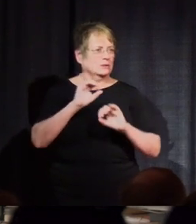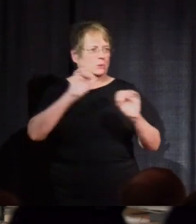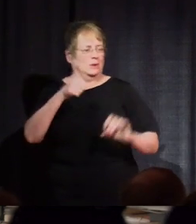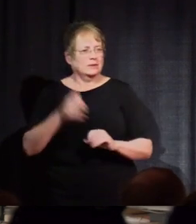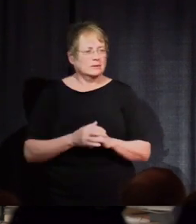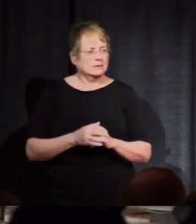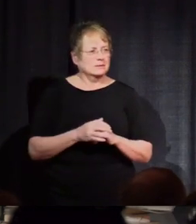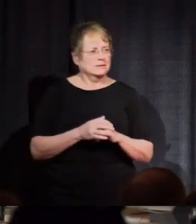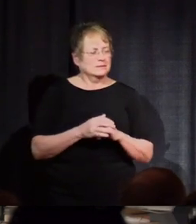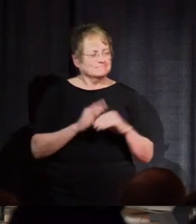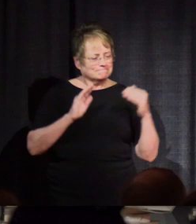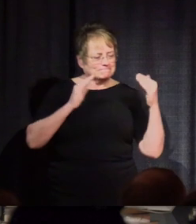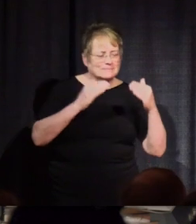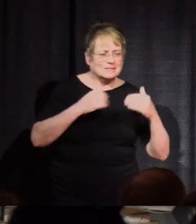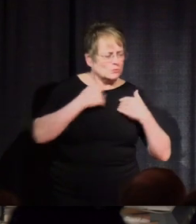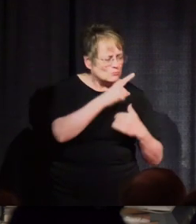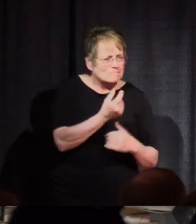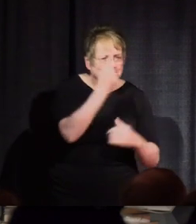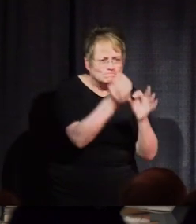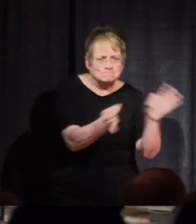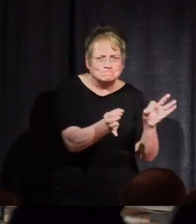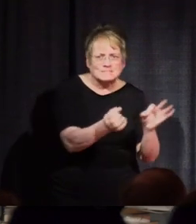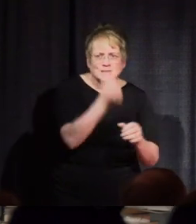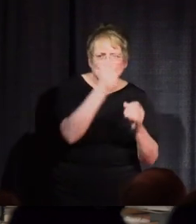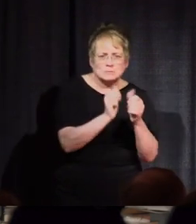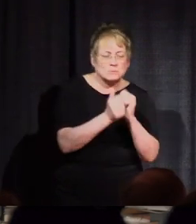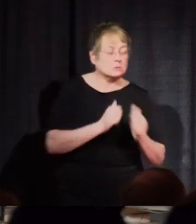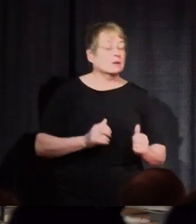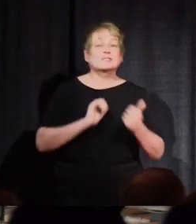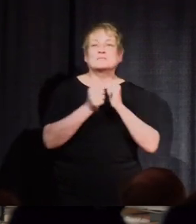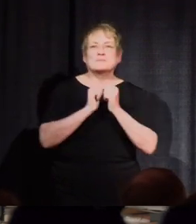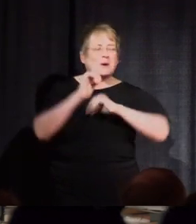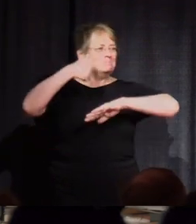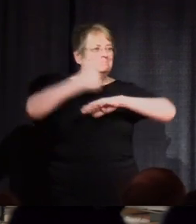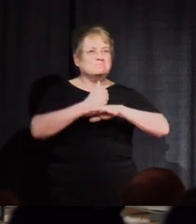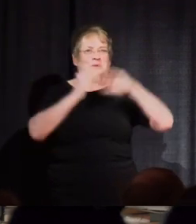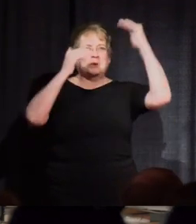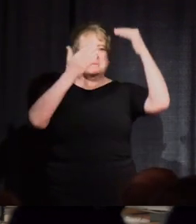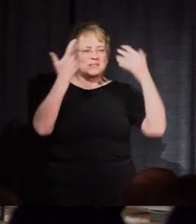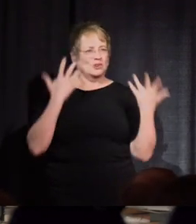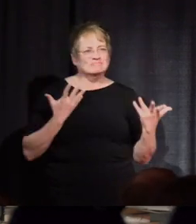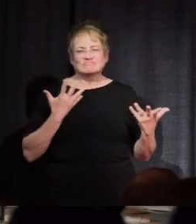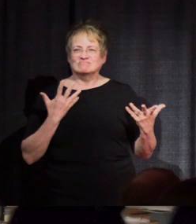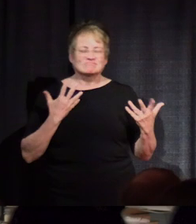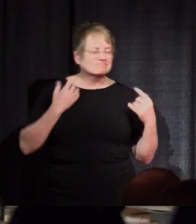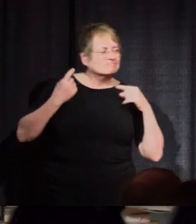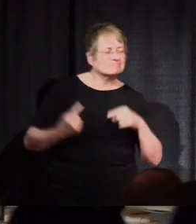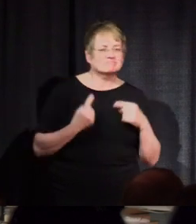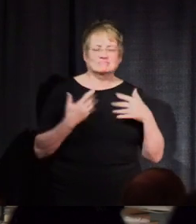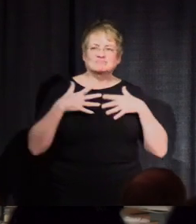it speaks to youth in a language they understand sport can create hope where there was once only despair